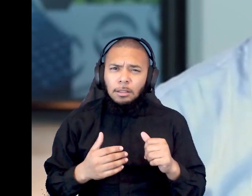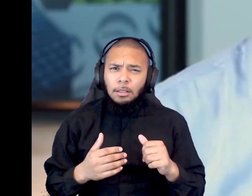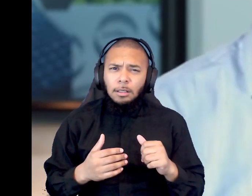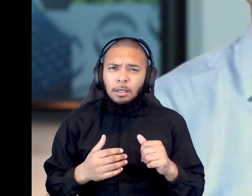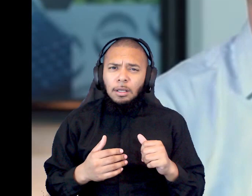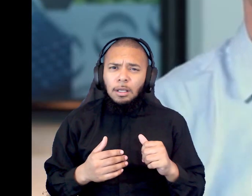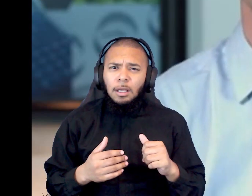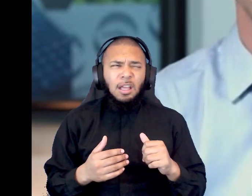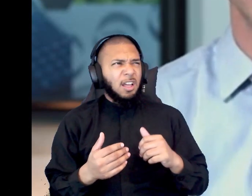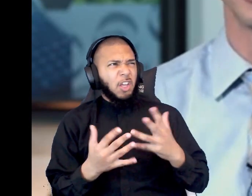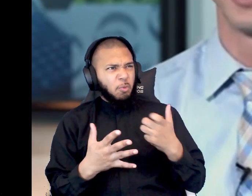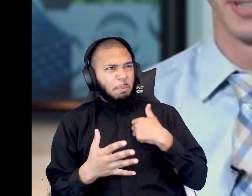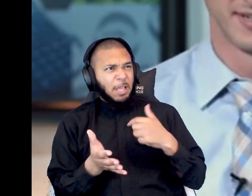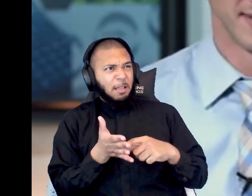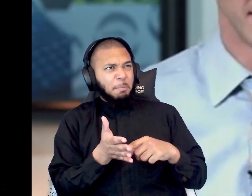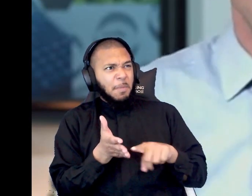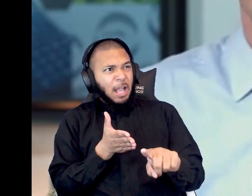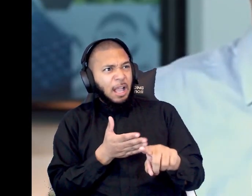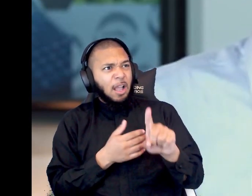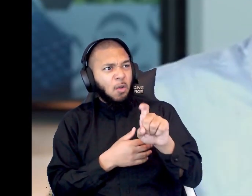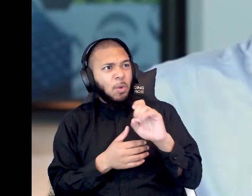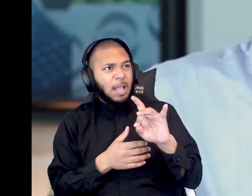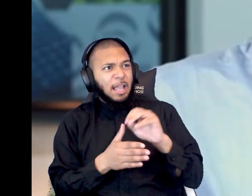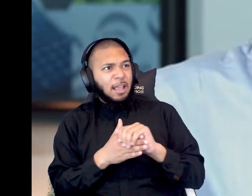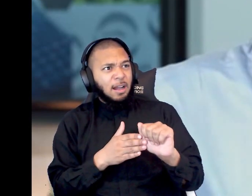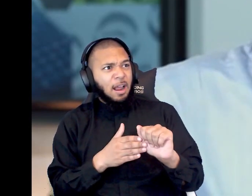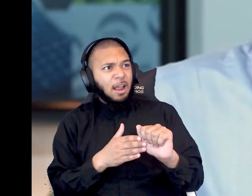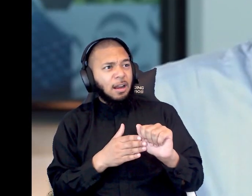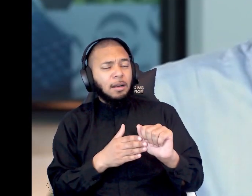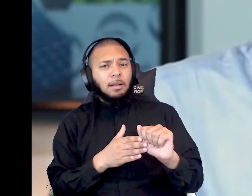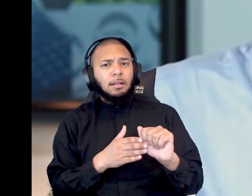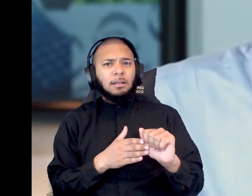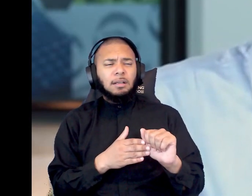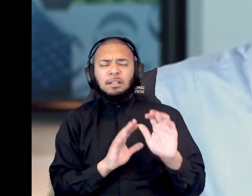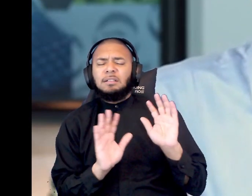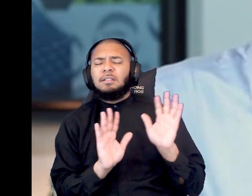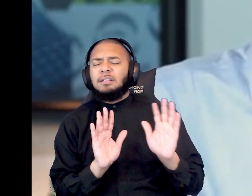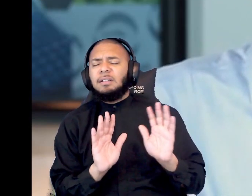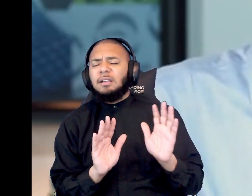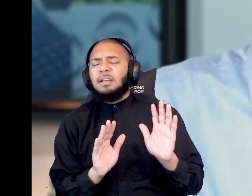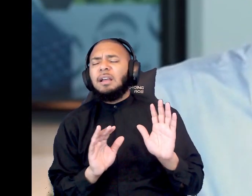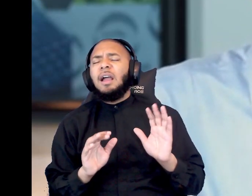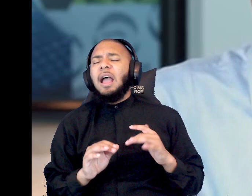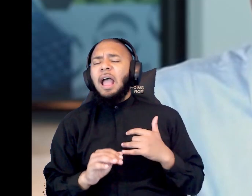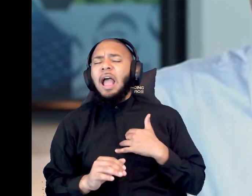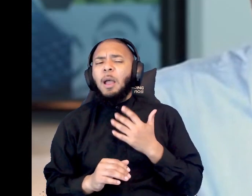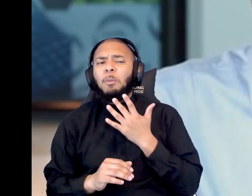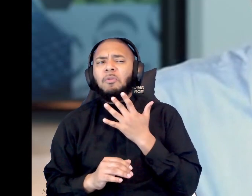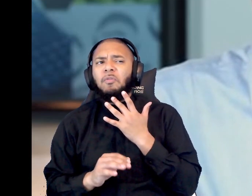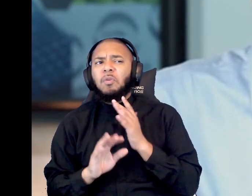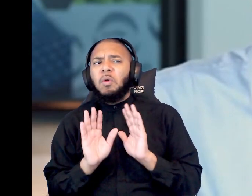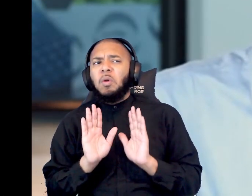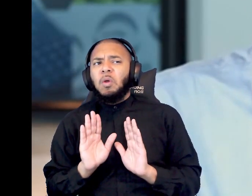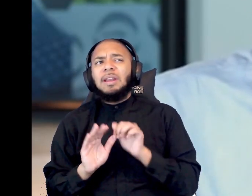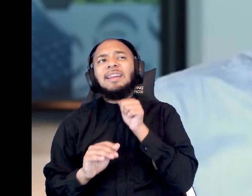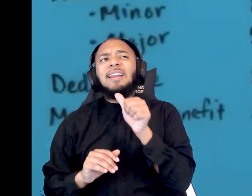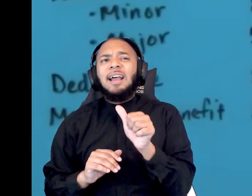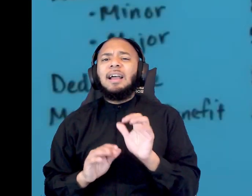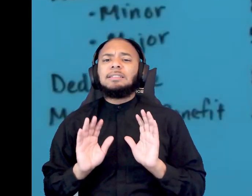insurance? No, thanks. I'll just take my chances. Well, what do you see how much of this